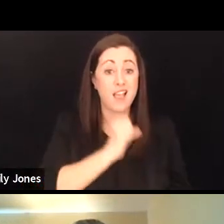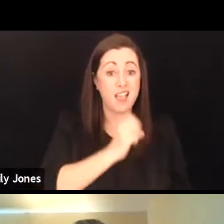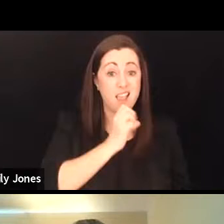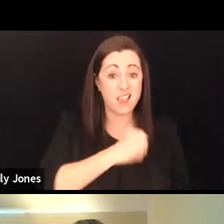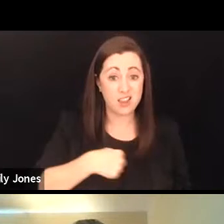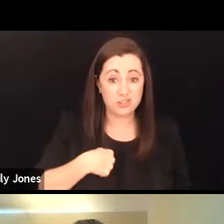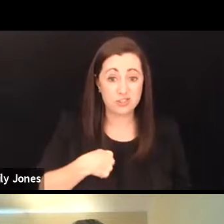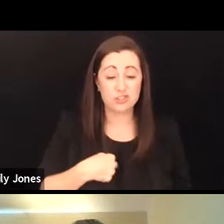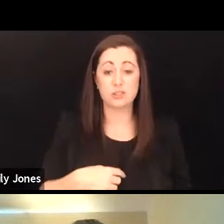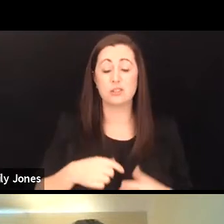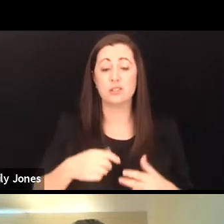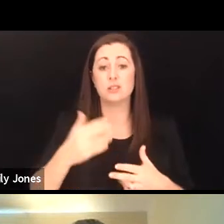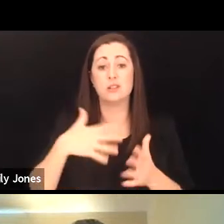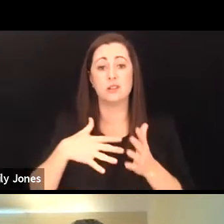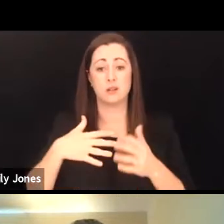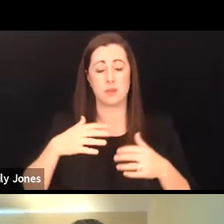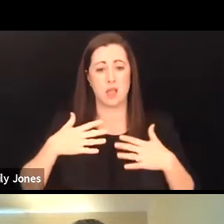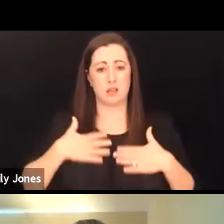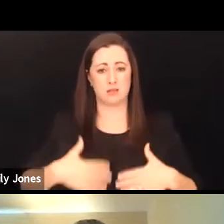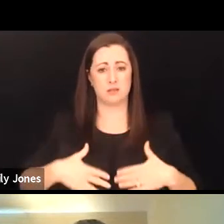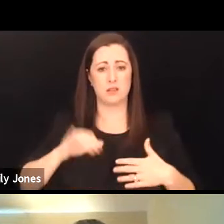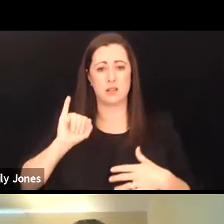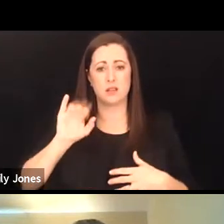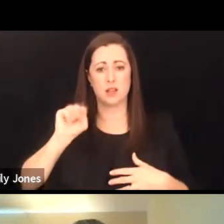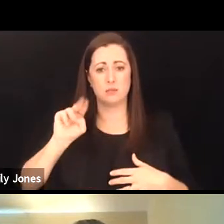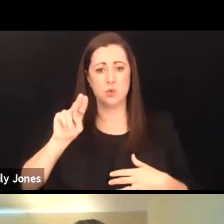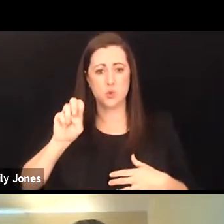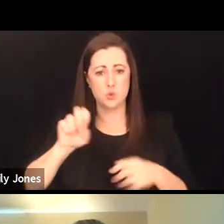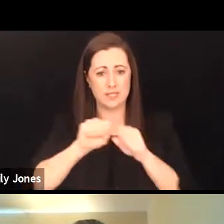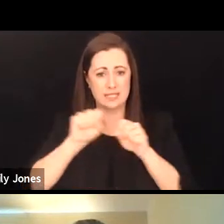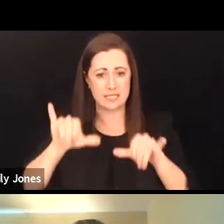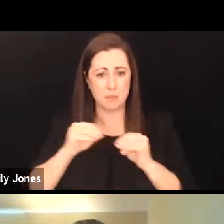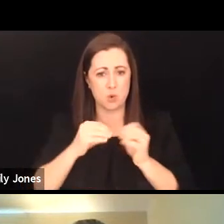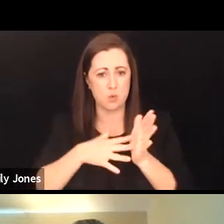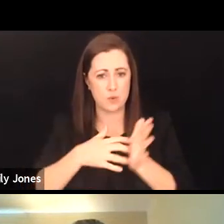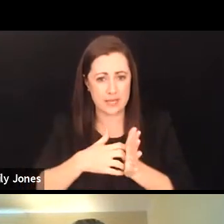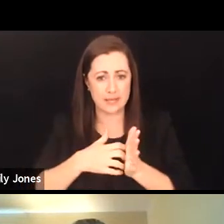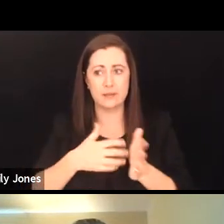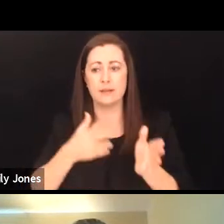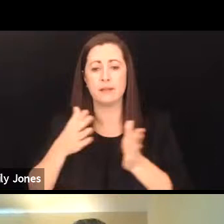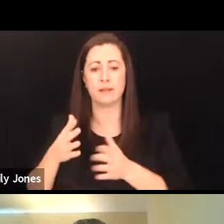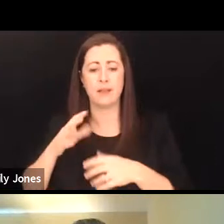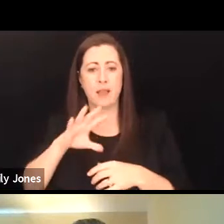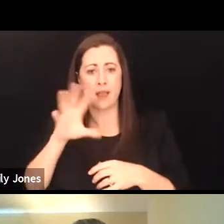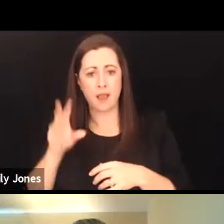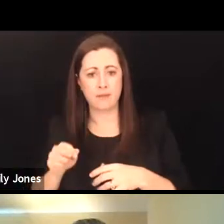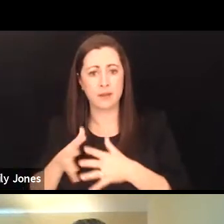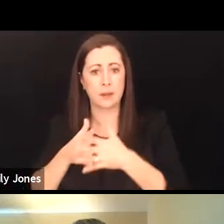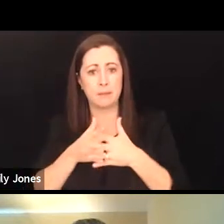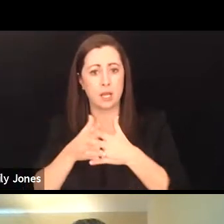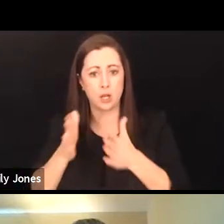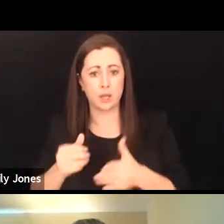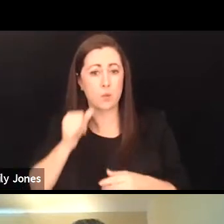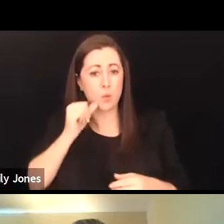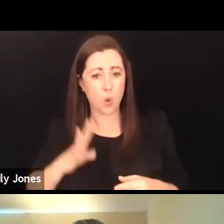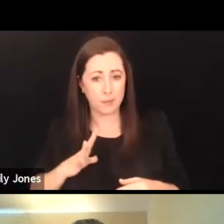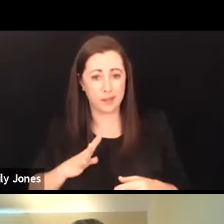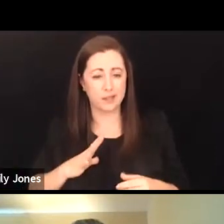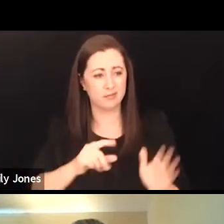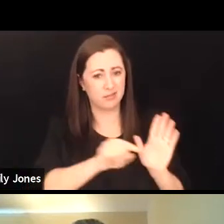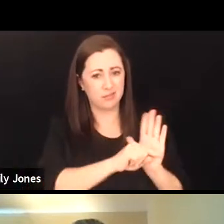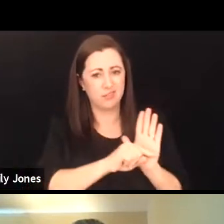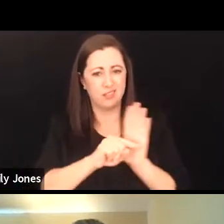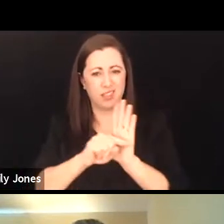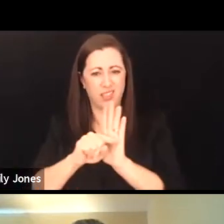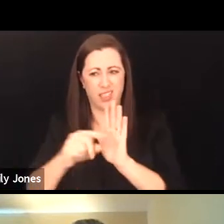my weakened immune system, because I am an African-American woman. So a lot of it has